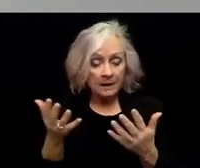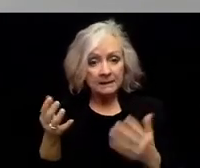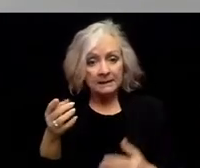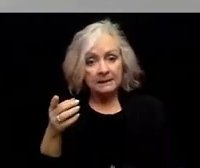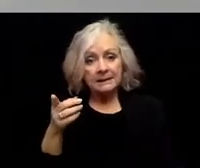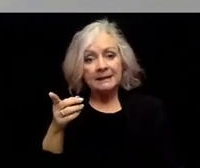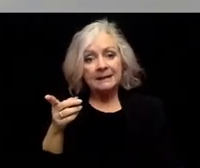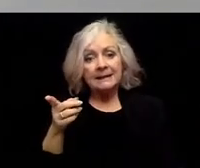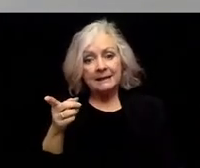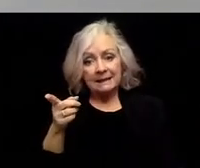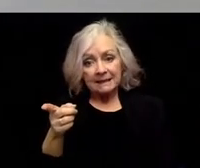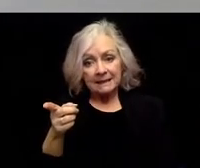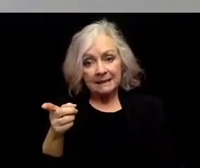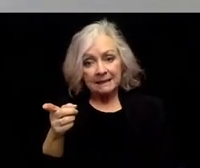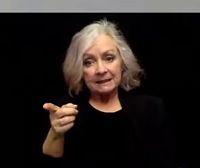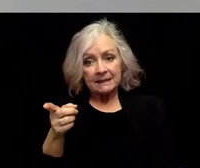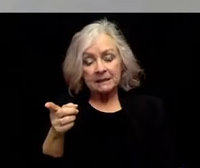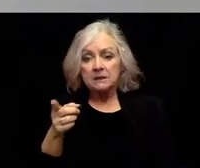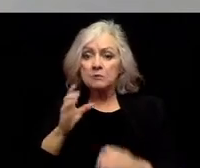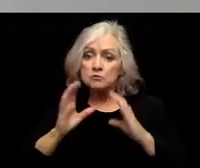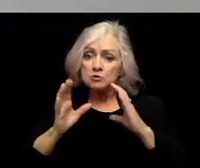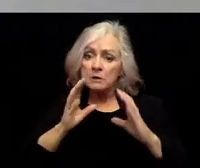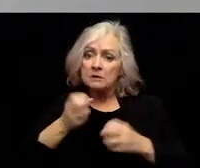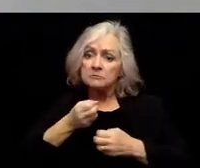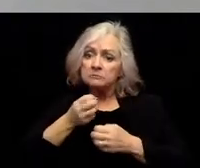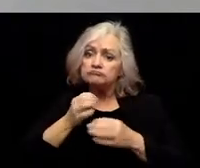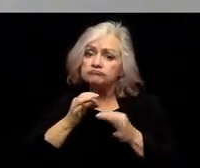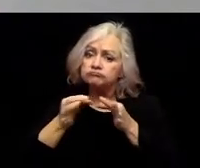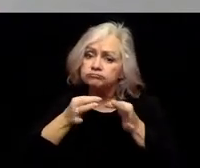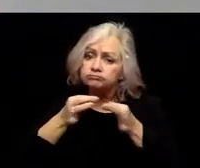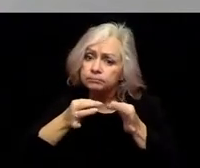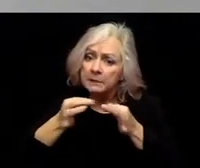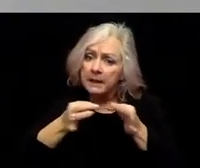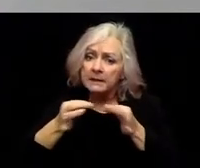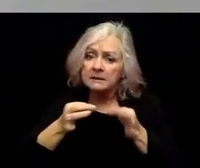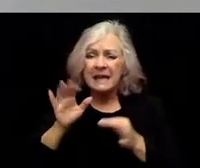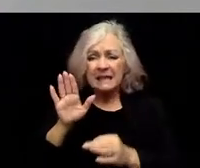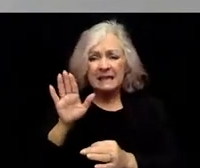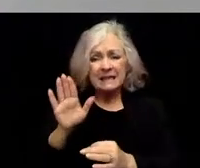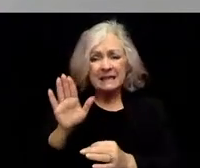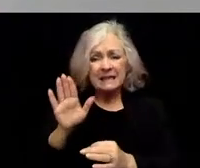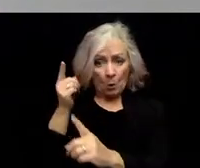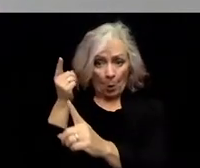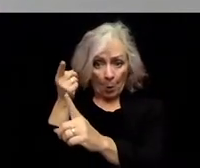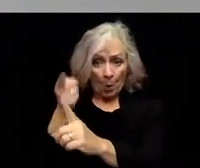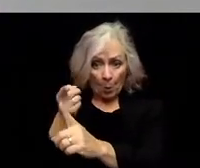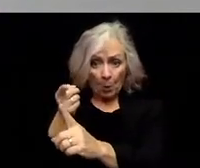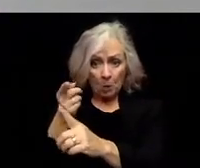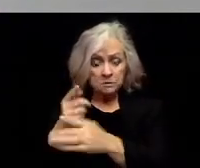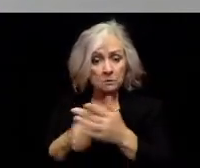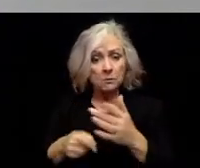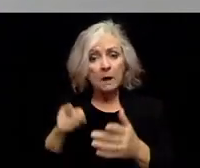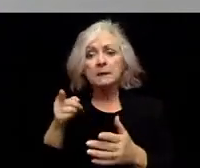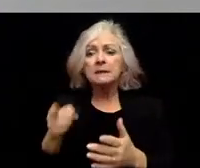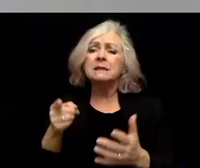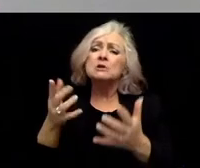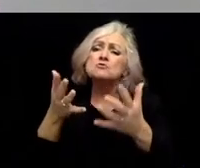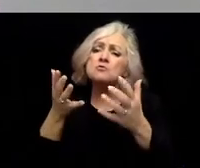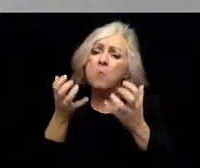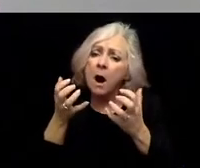Derek was able to voice to us some of the goals and some of the things that he, aspirations he